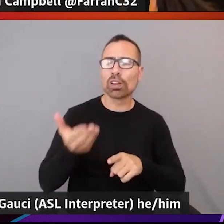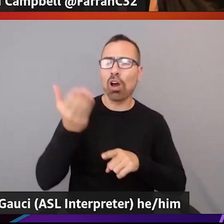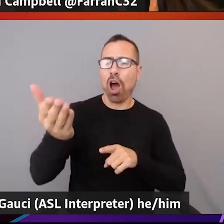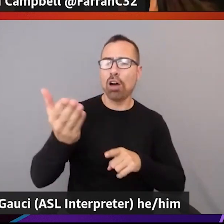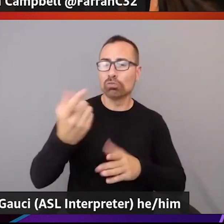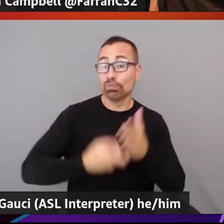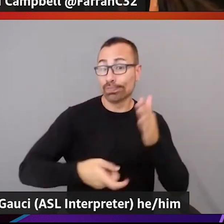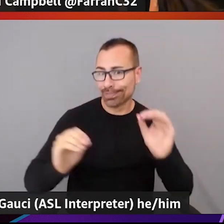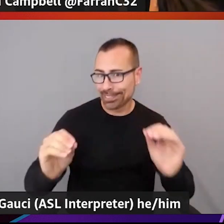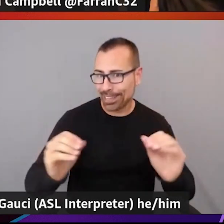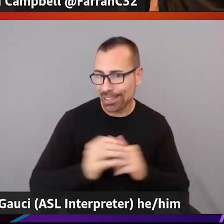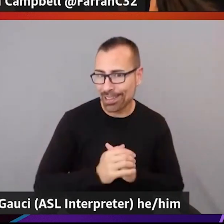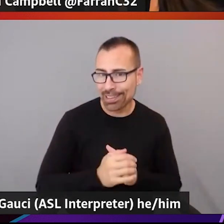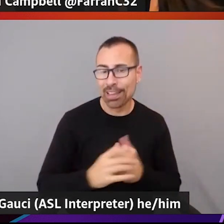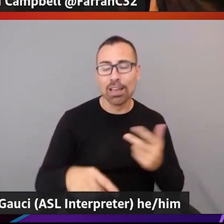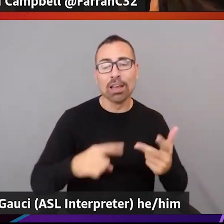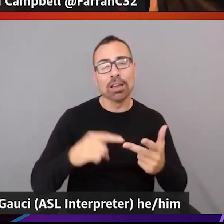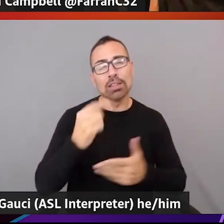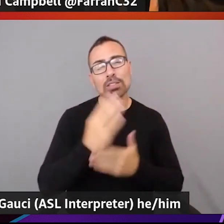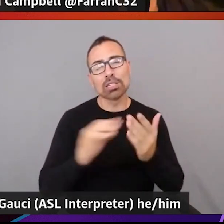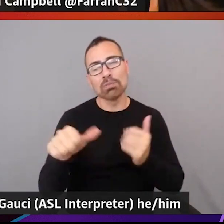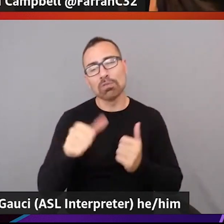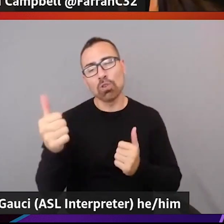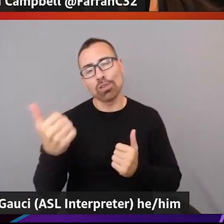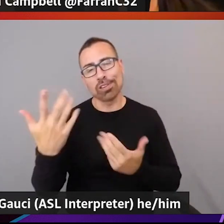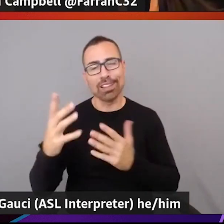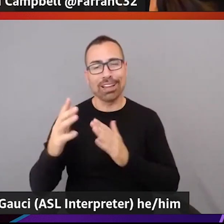some of the like LinkedIn Learning and different training